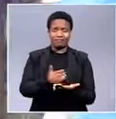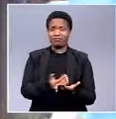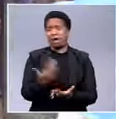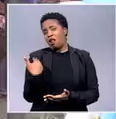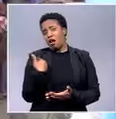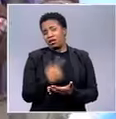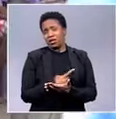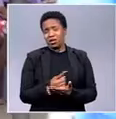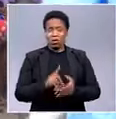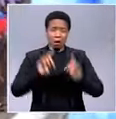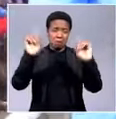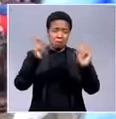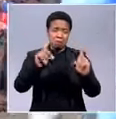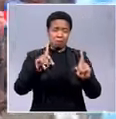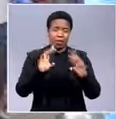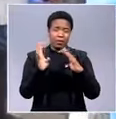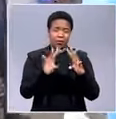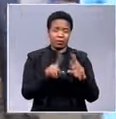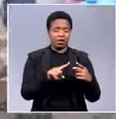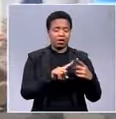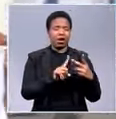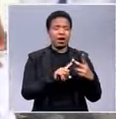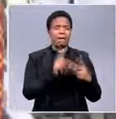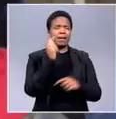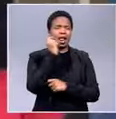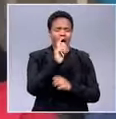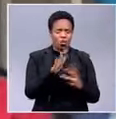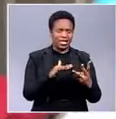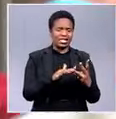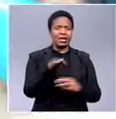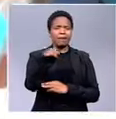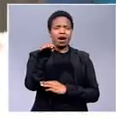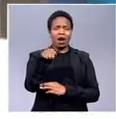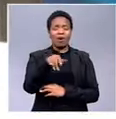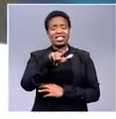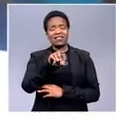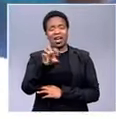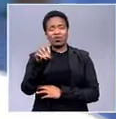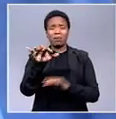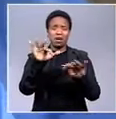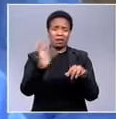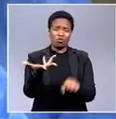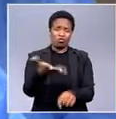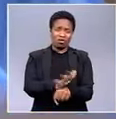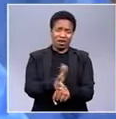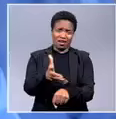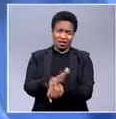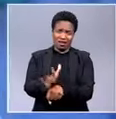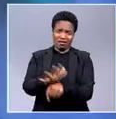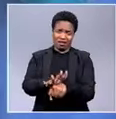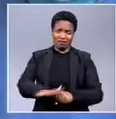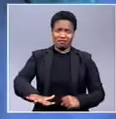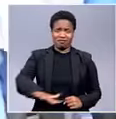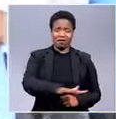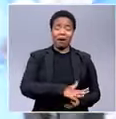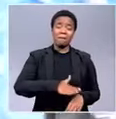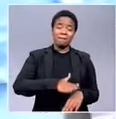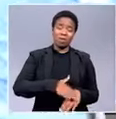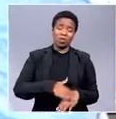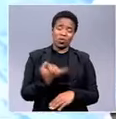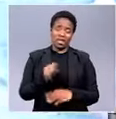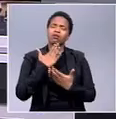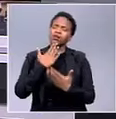and also wreaked havoc in Malawi and Zimbabwe. More than 700 people have been killed across the region and many more